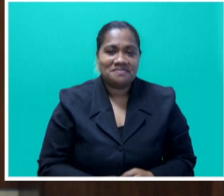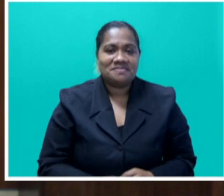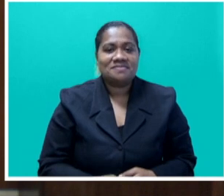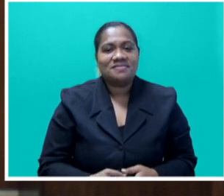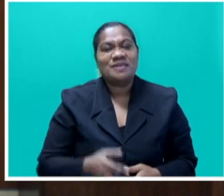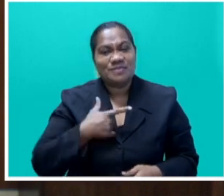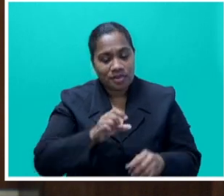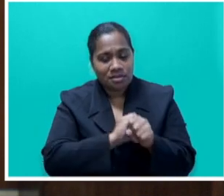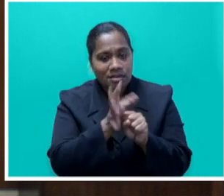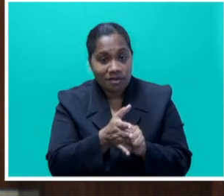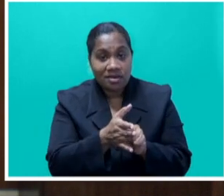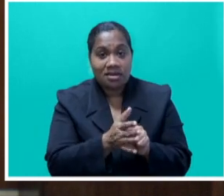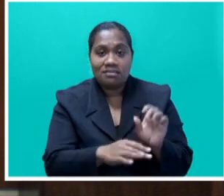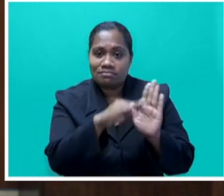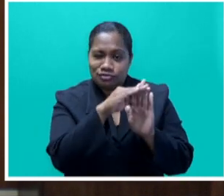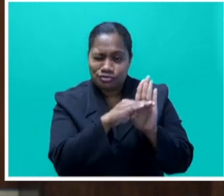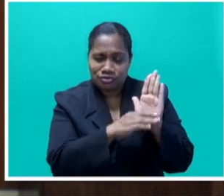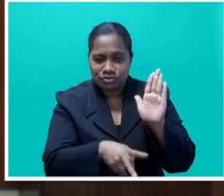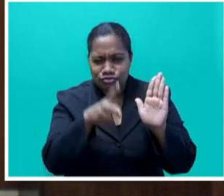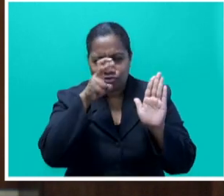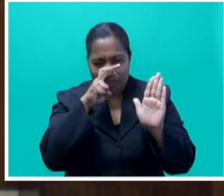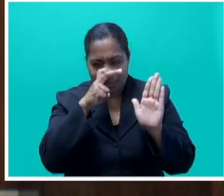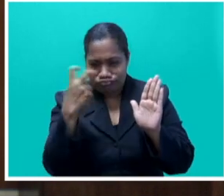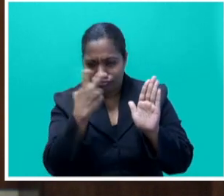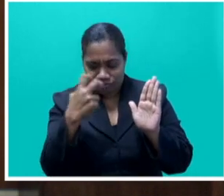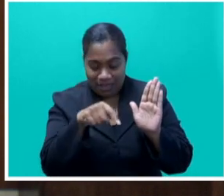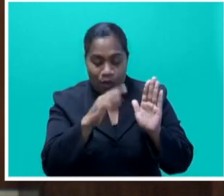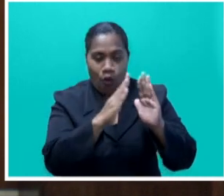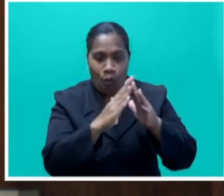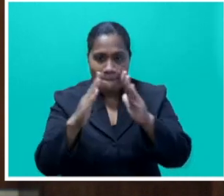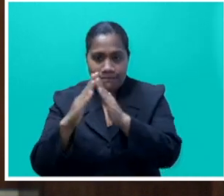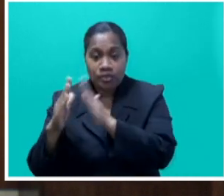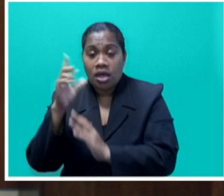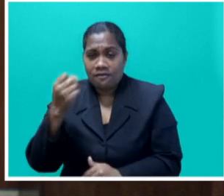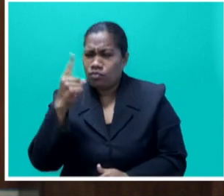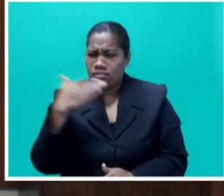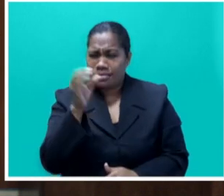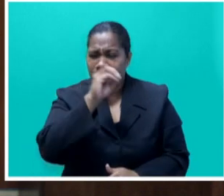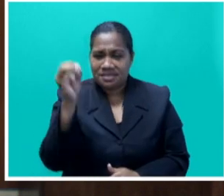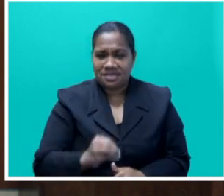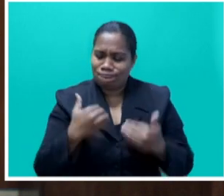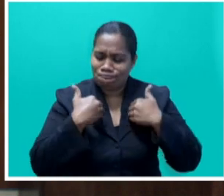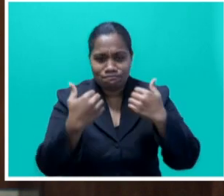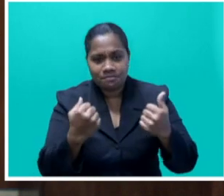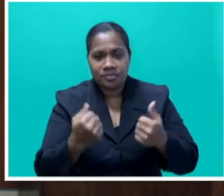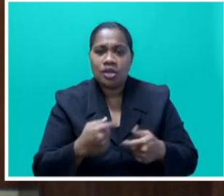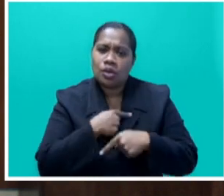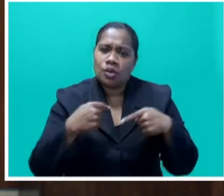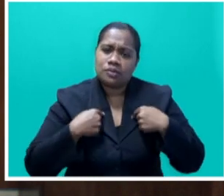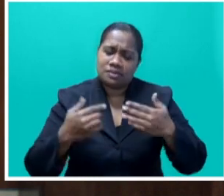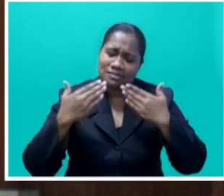COVID-19 protocols that were strictly monitored in these homes. We have 100% recoveries, and we are appreciative of the overwhelming